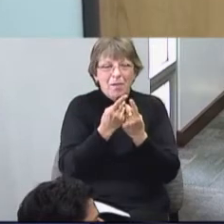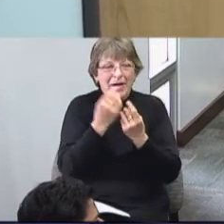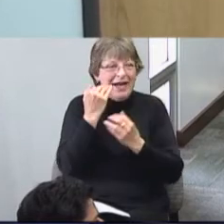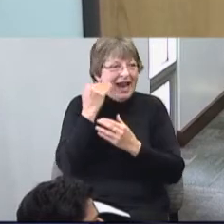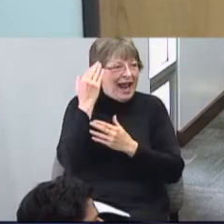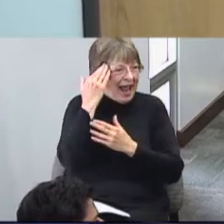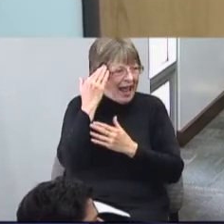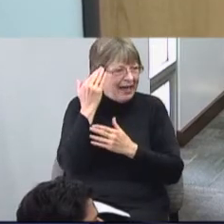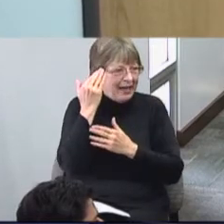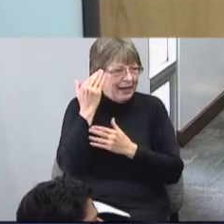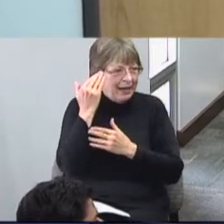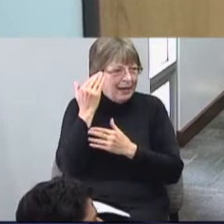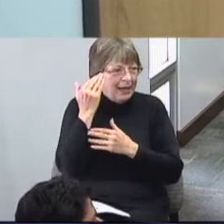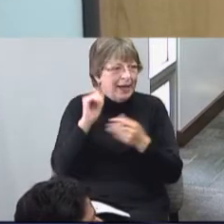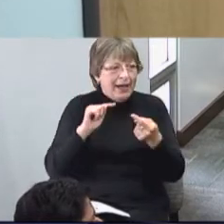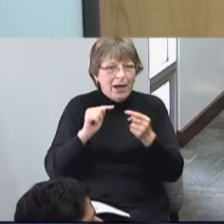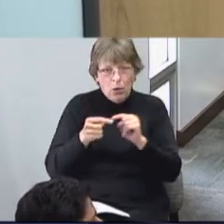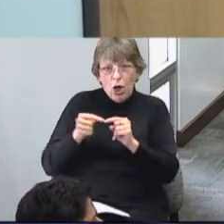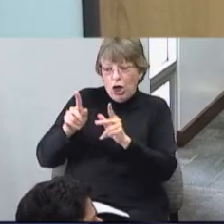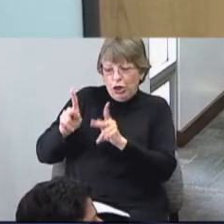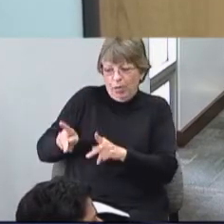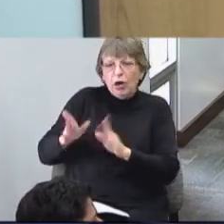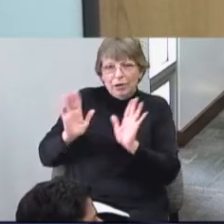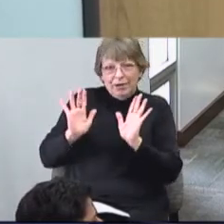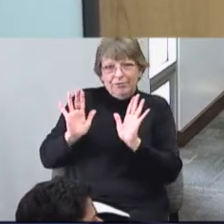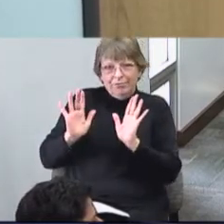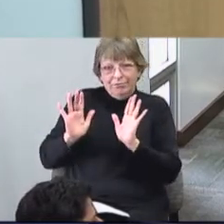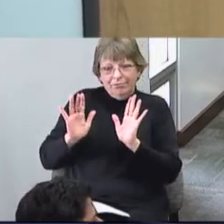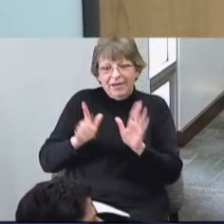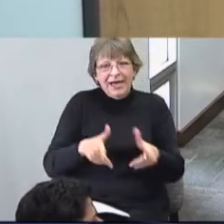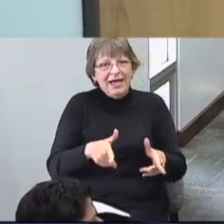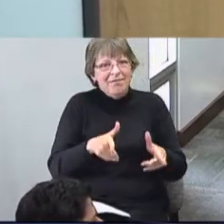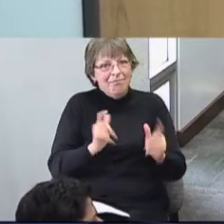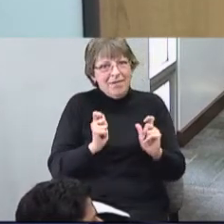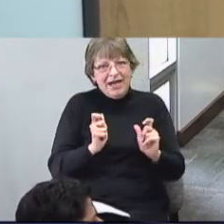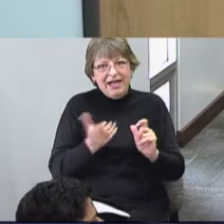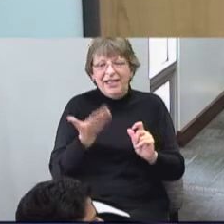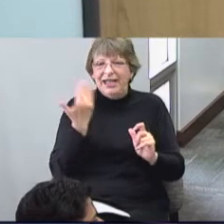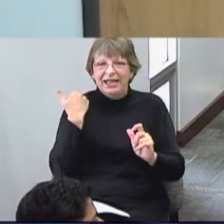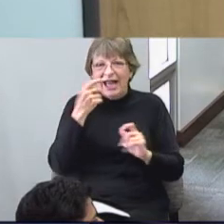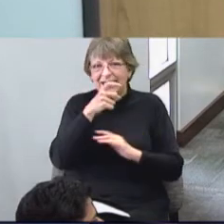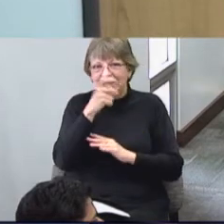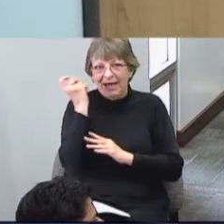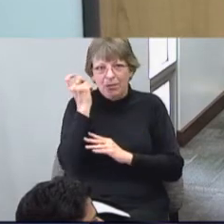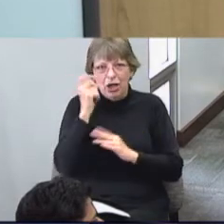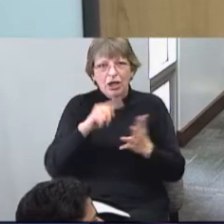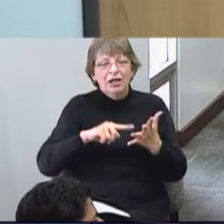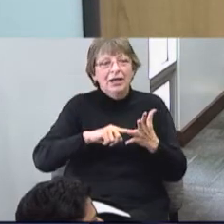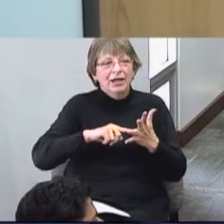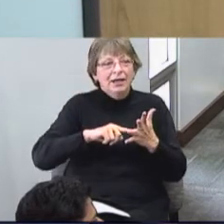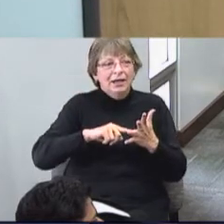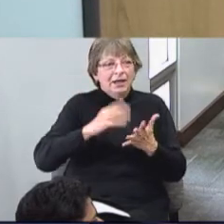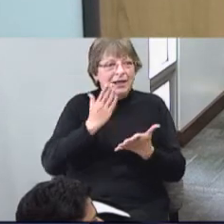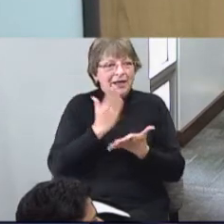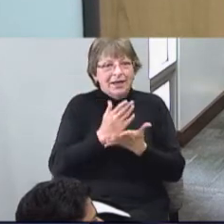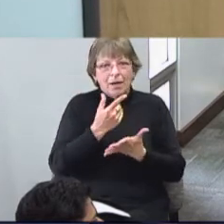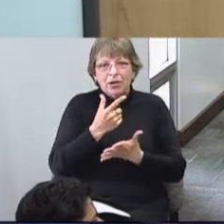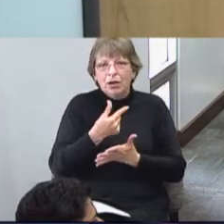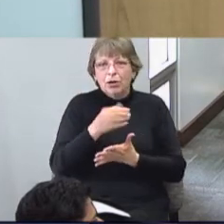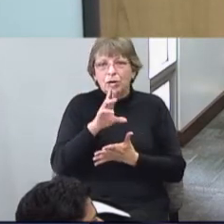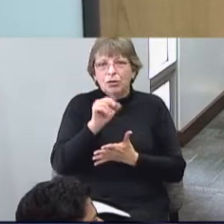retaliation. Immediately after I was here last summer, they stopped grading our alley. And I was